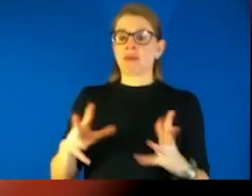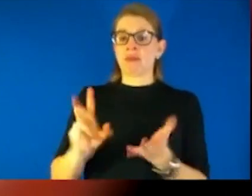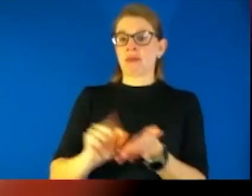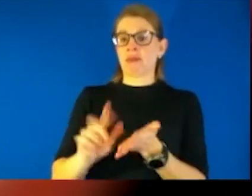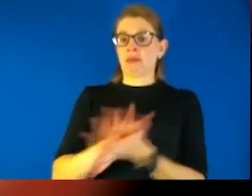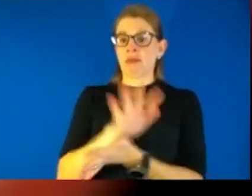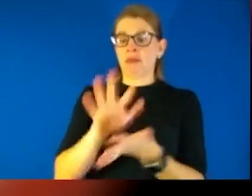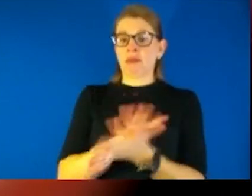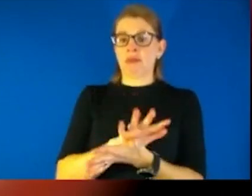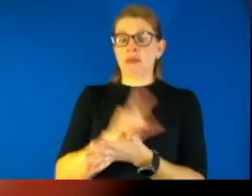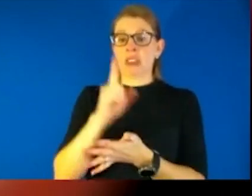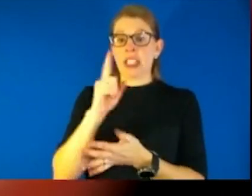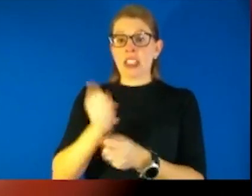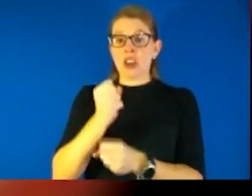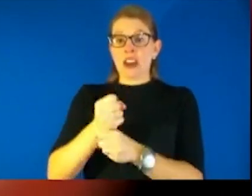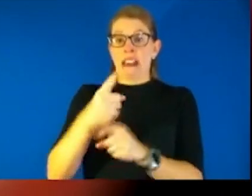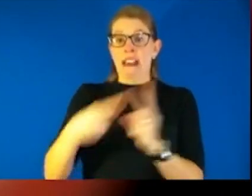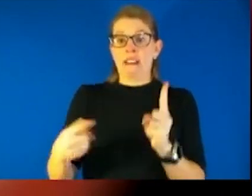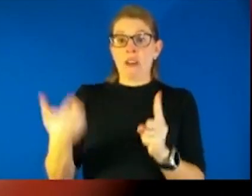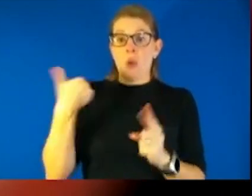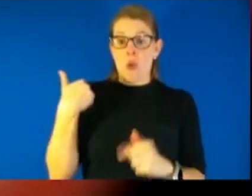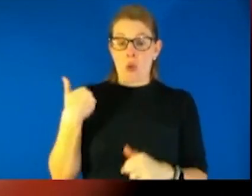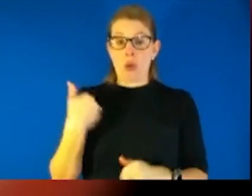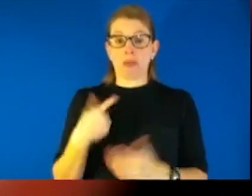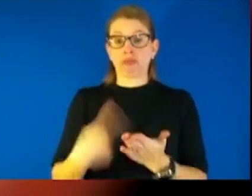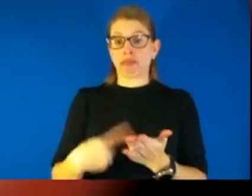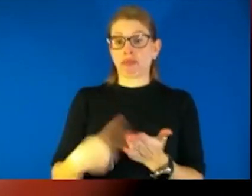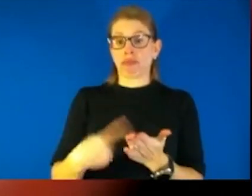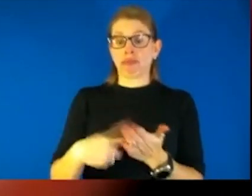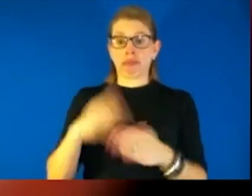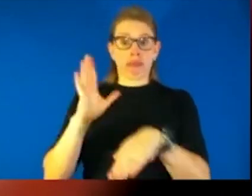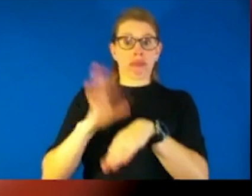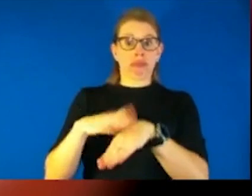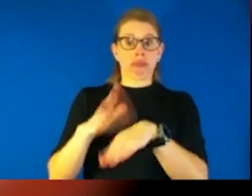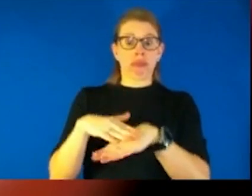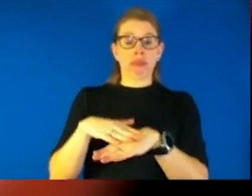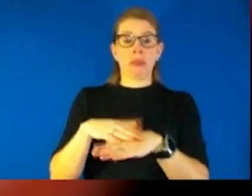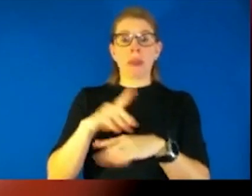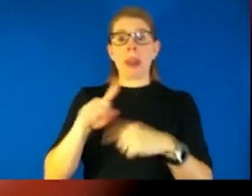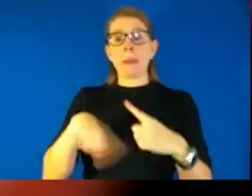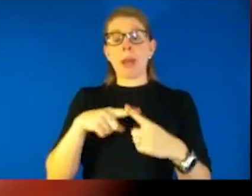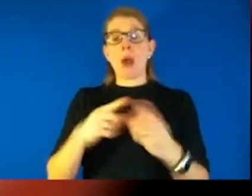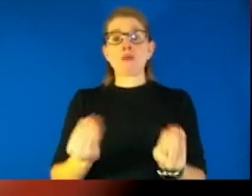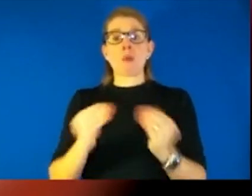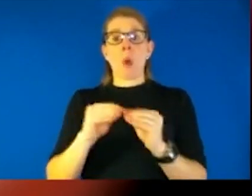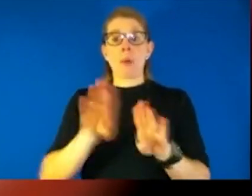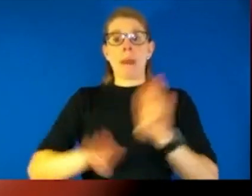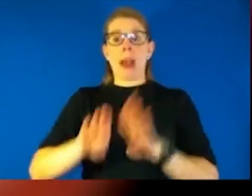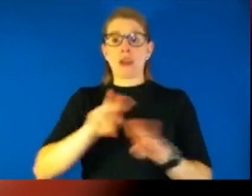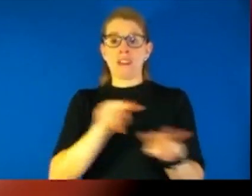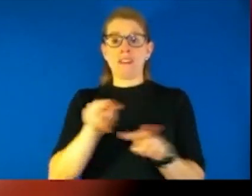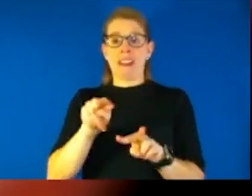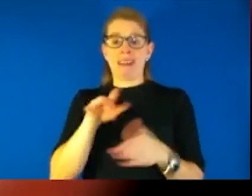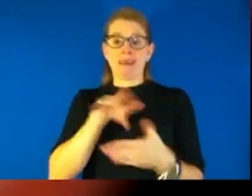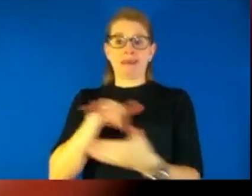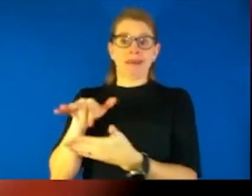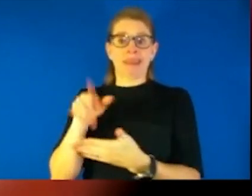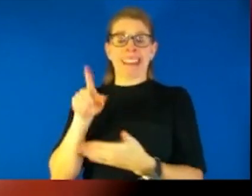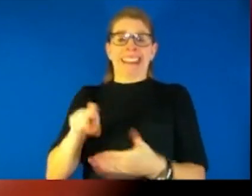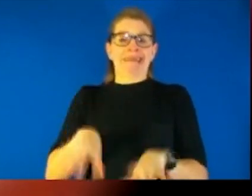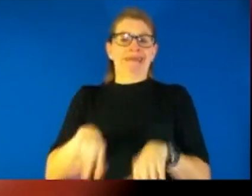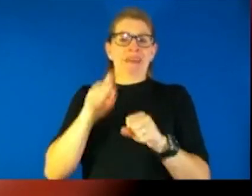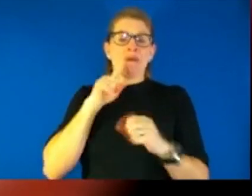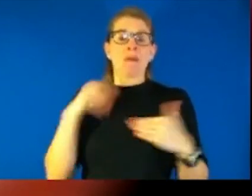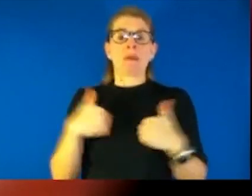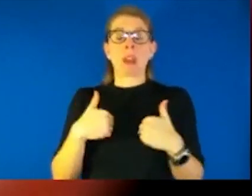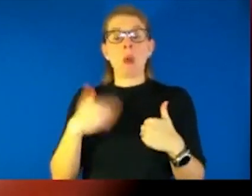paper 1.5 years ago to discuss and warn about doing more biosurveillance in animals, and not so we know better